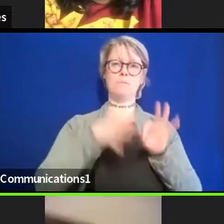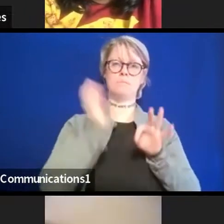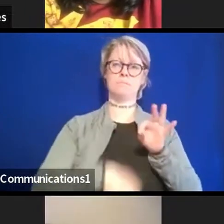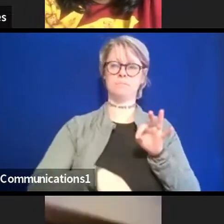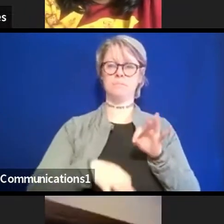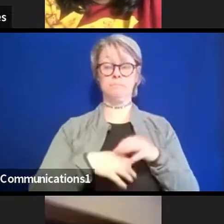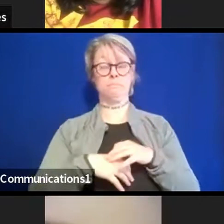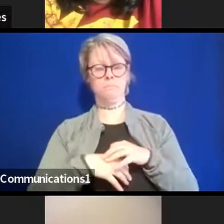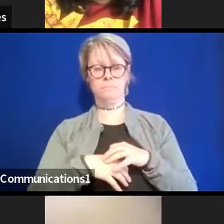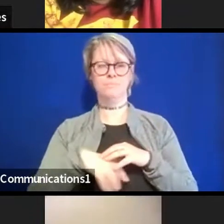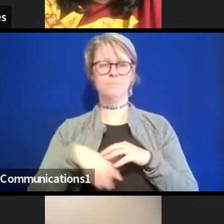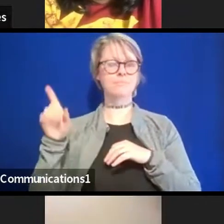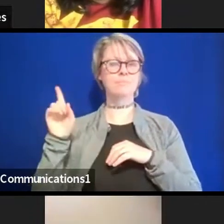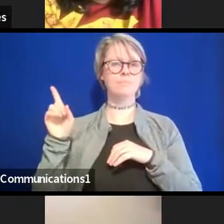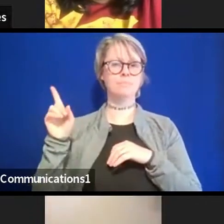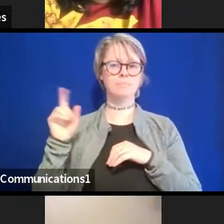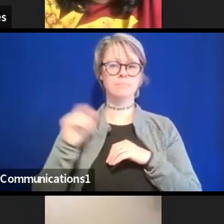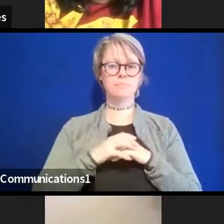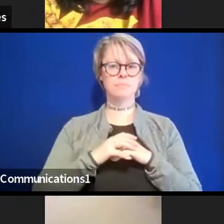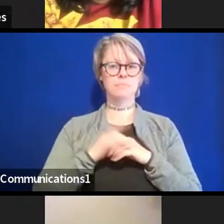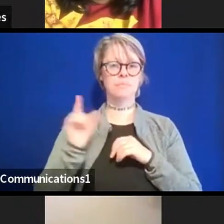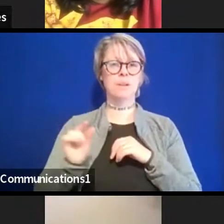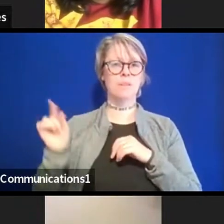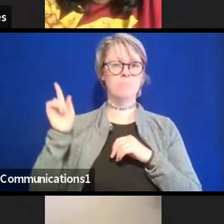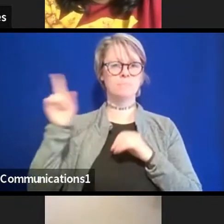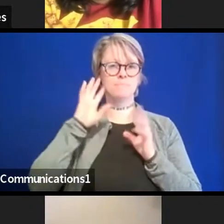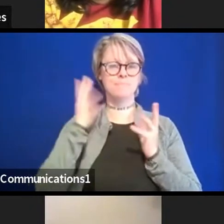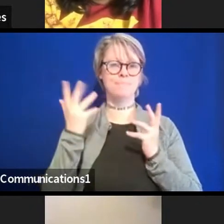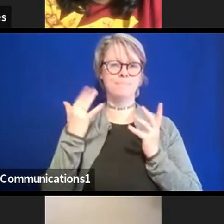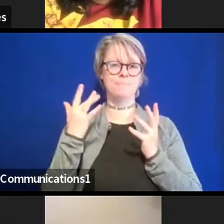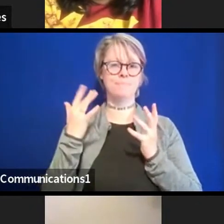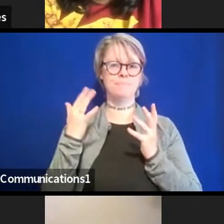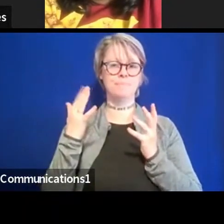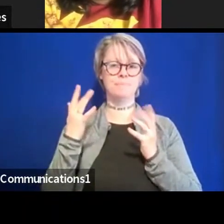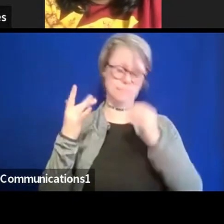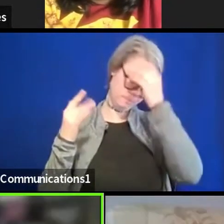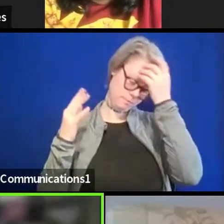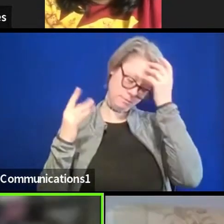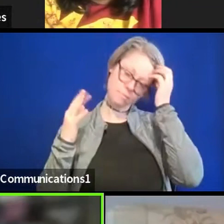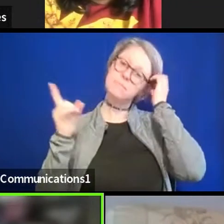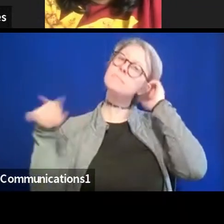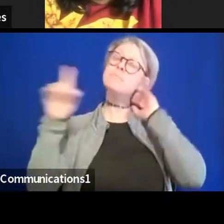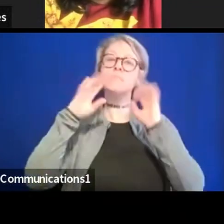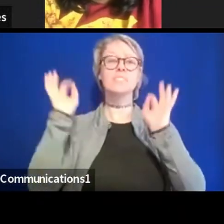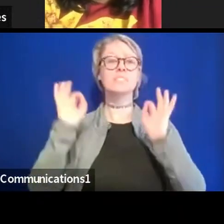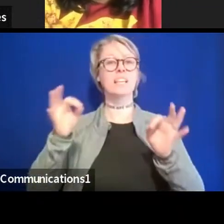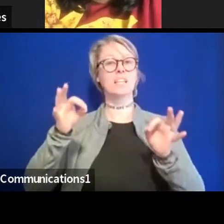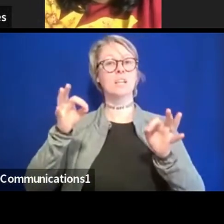And the government's choosing to make, what would you say,